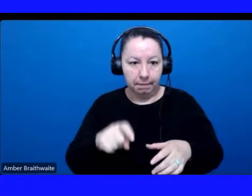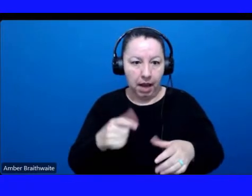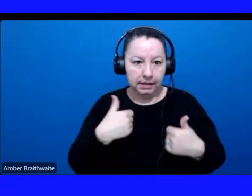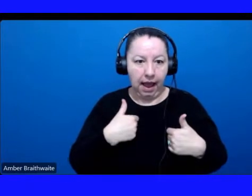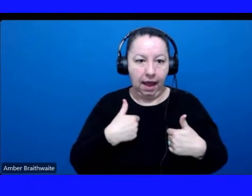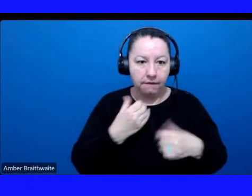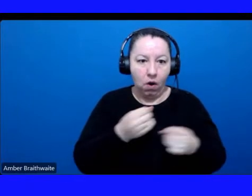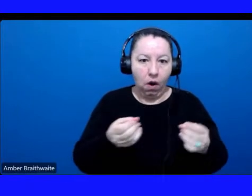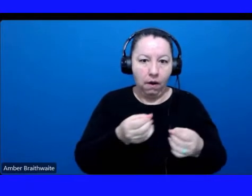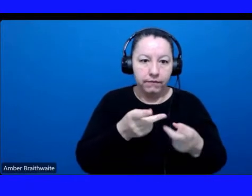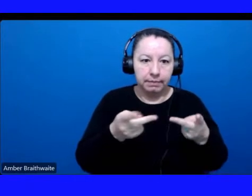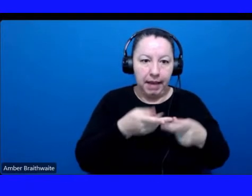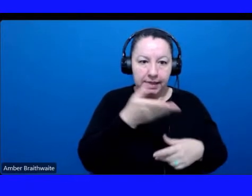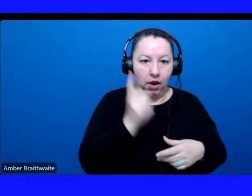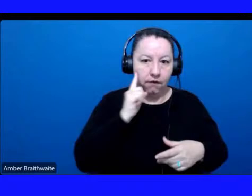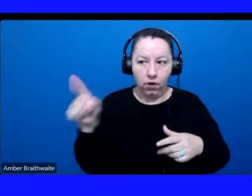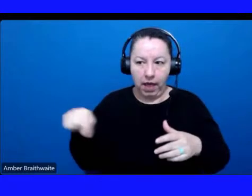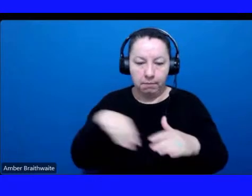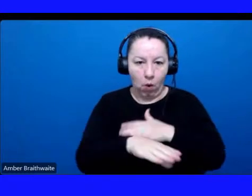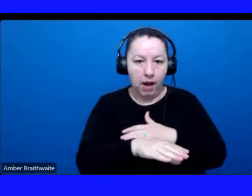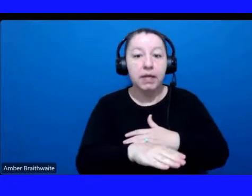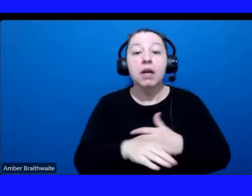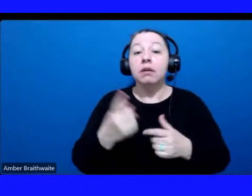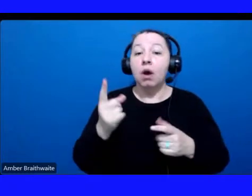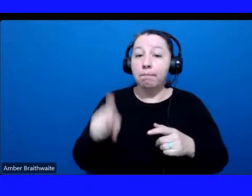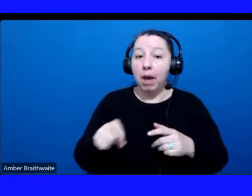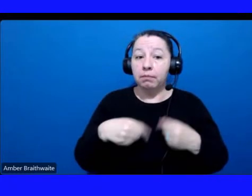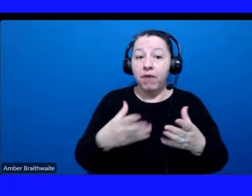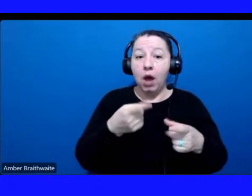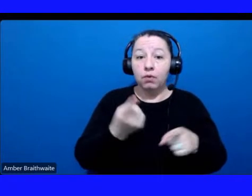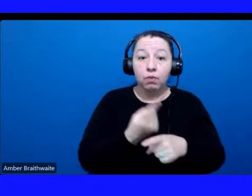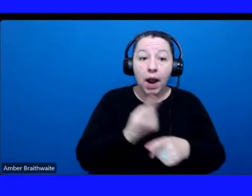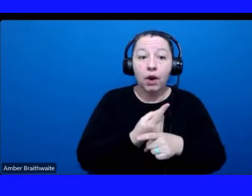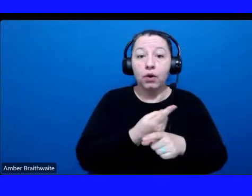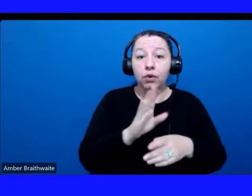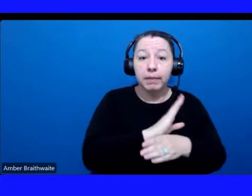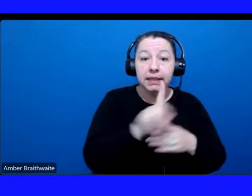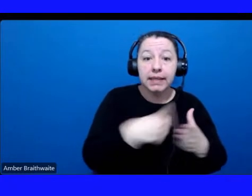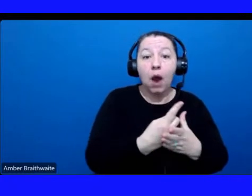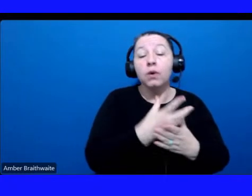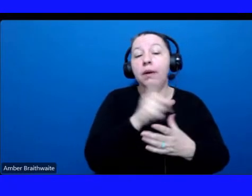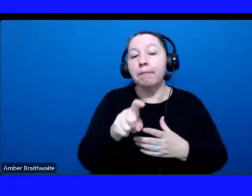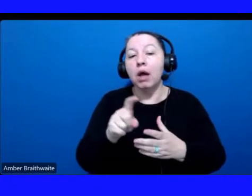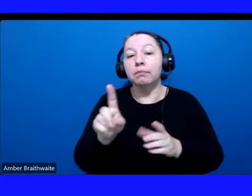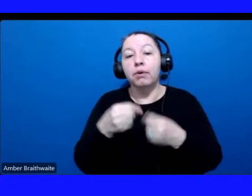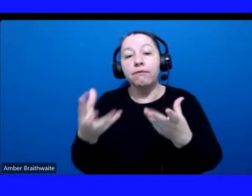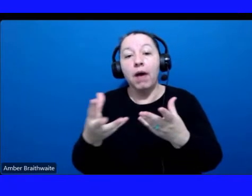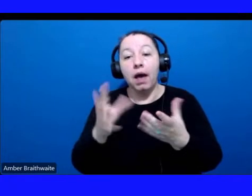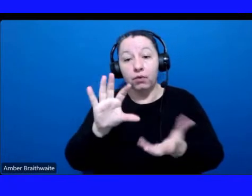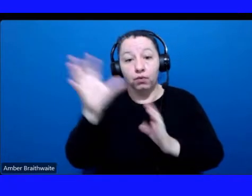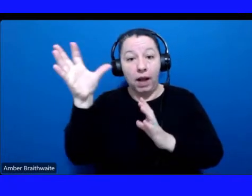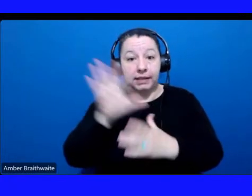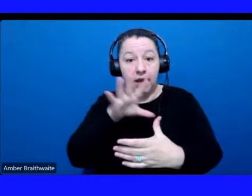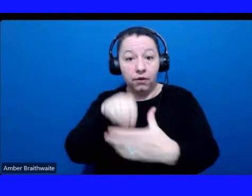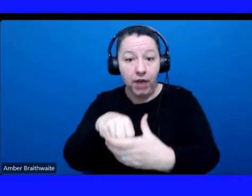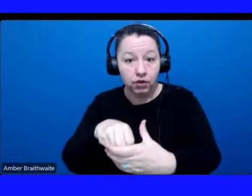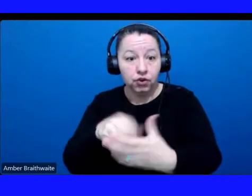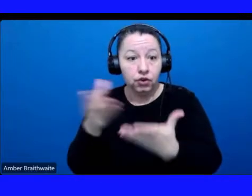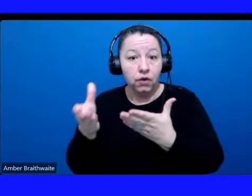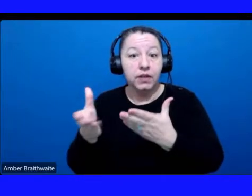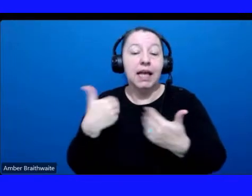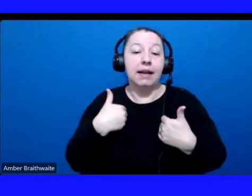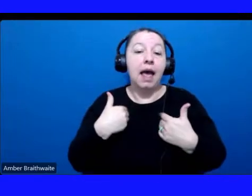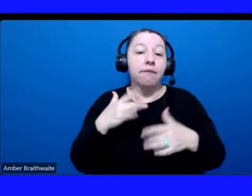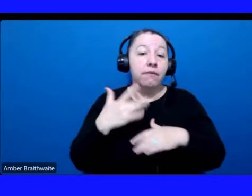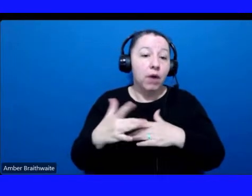line-level reports and a random selection of charts for review on a monthly basis. They also participate in bi-weekly case conferences